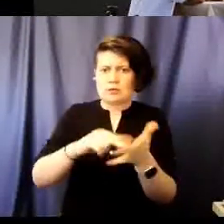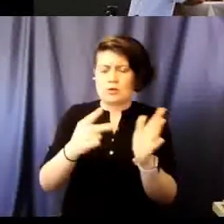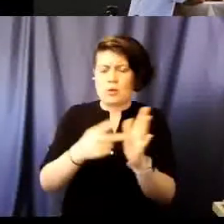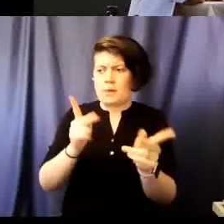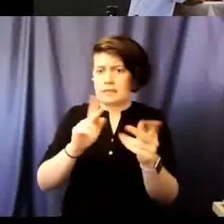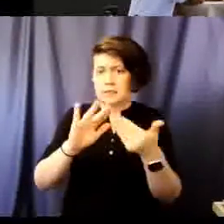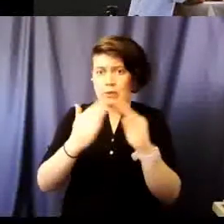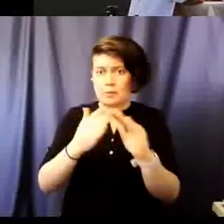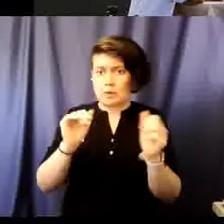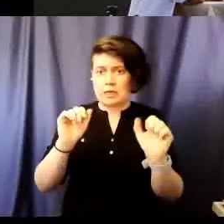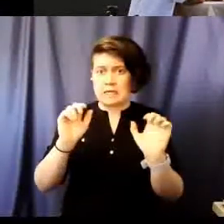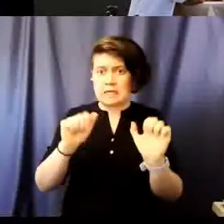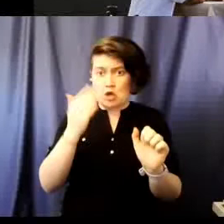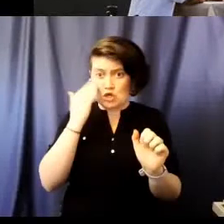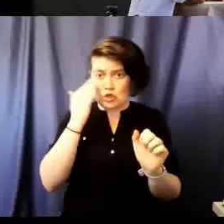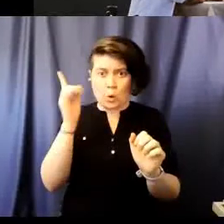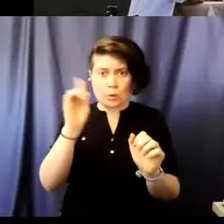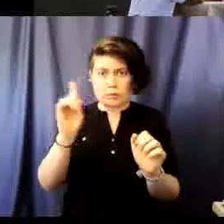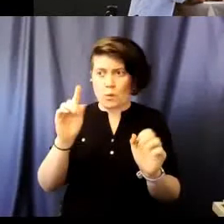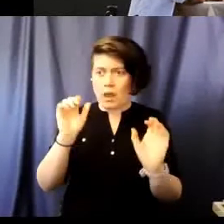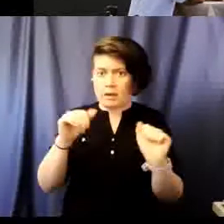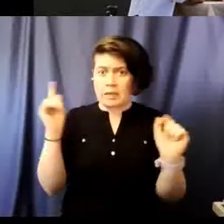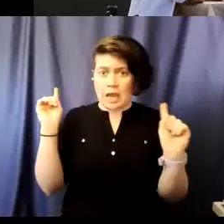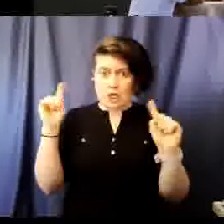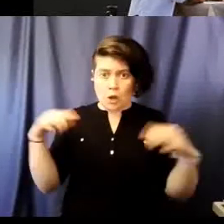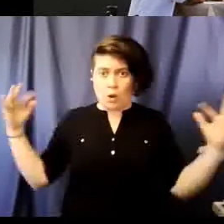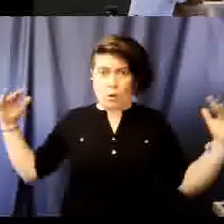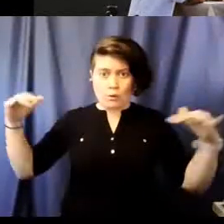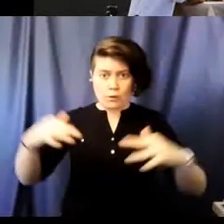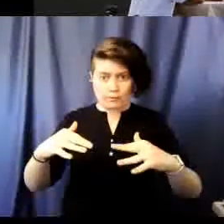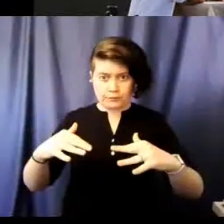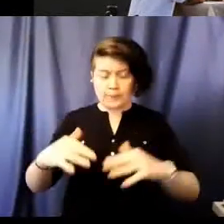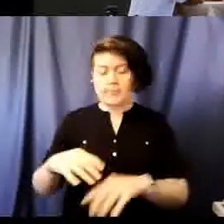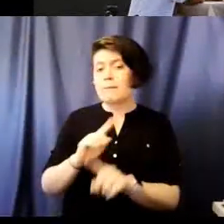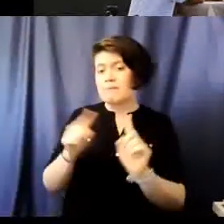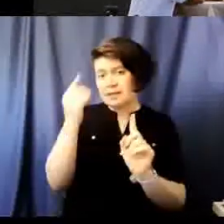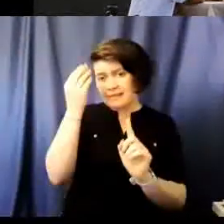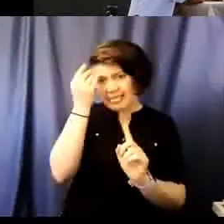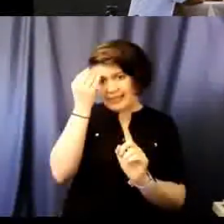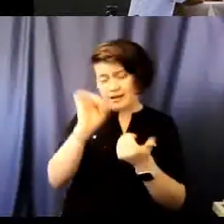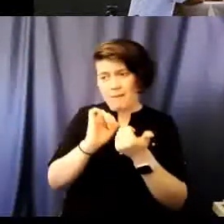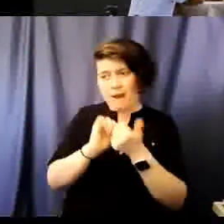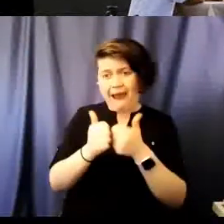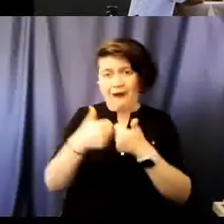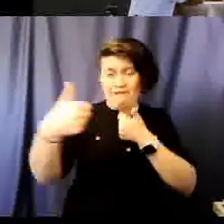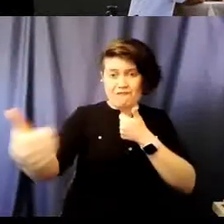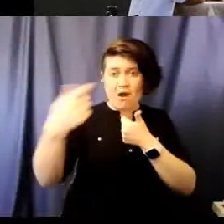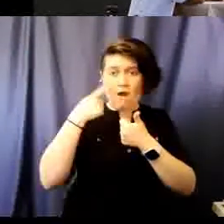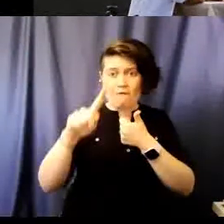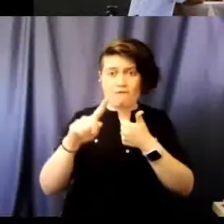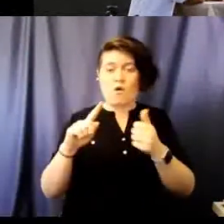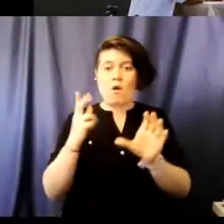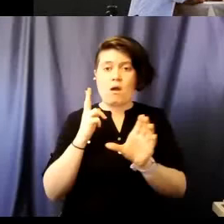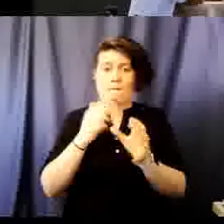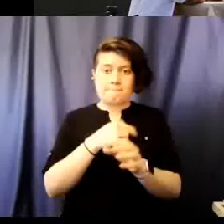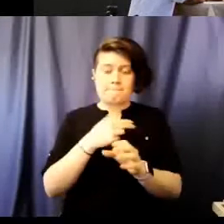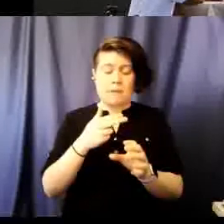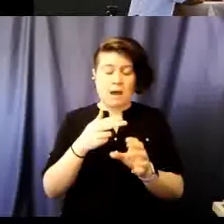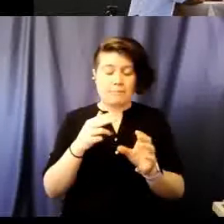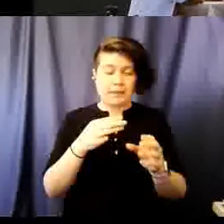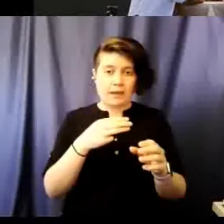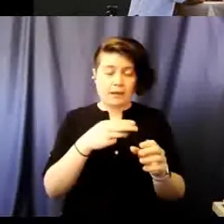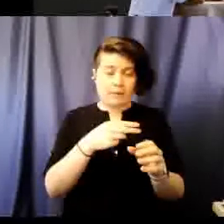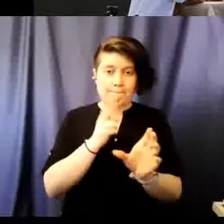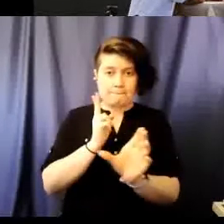community frequent. We need to be conscious of the distance participants would have to travel to get to the group, how survivors'